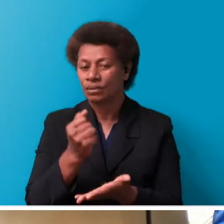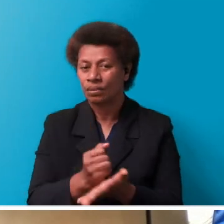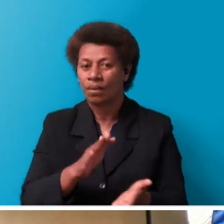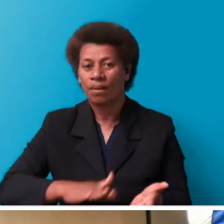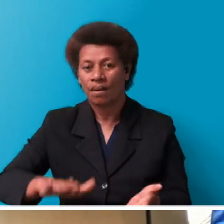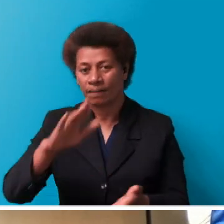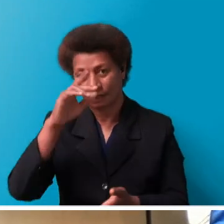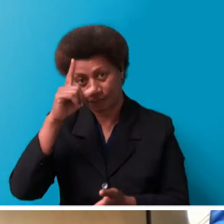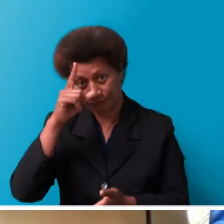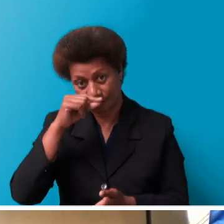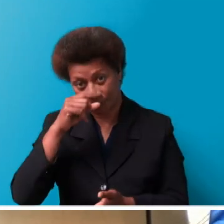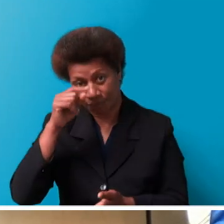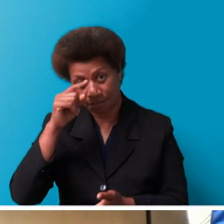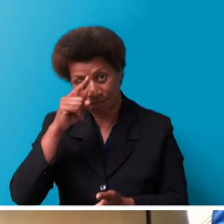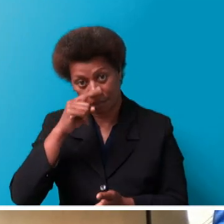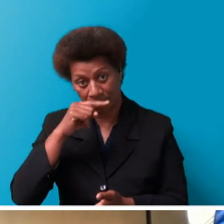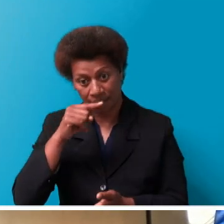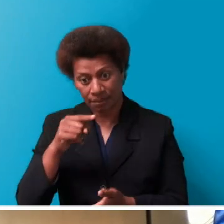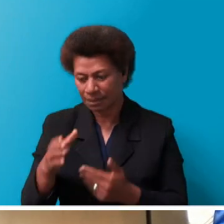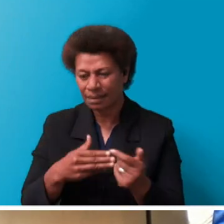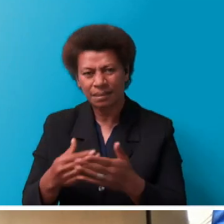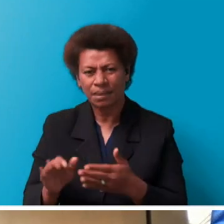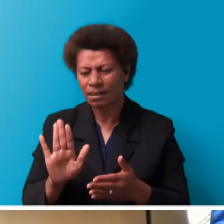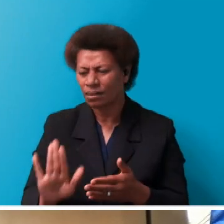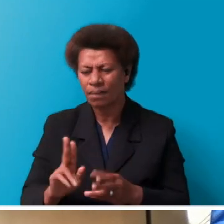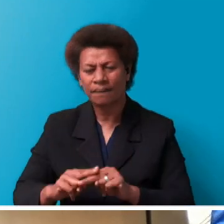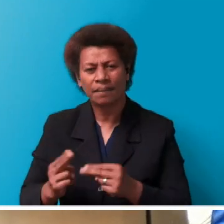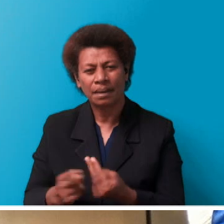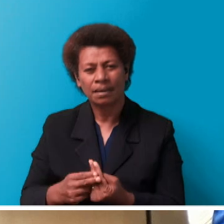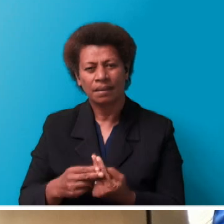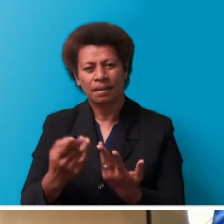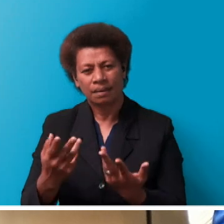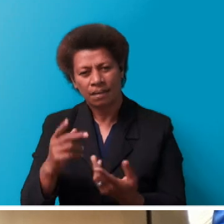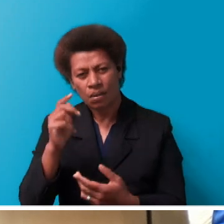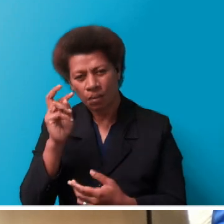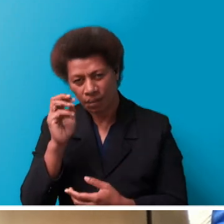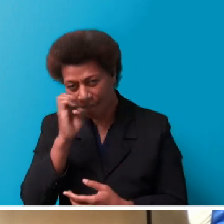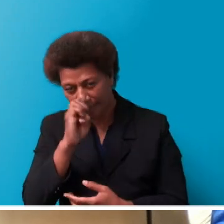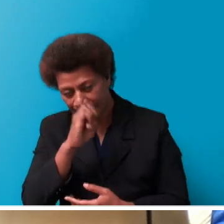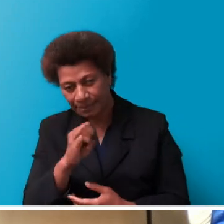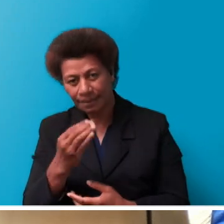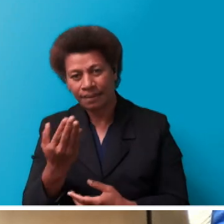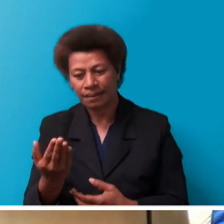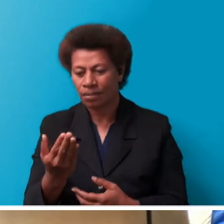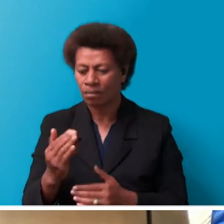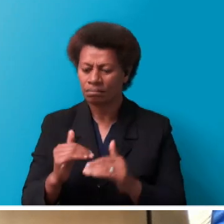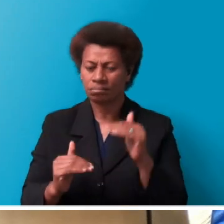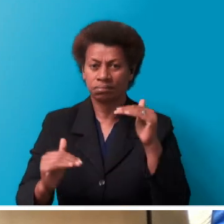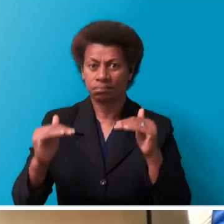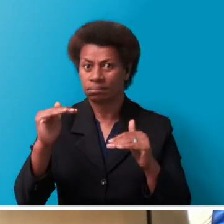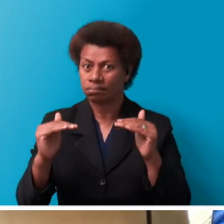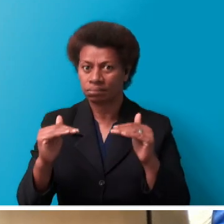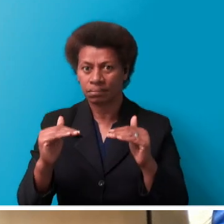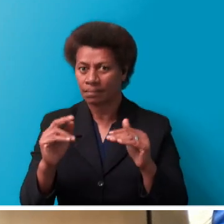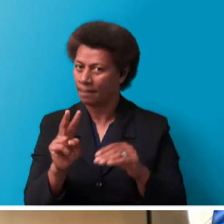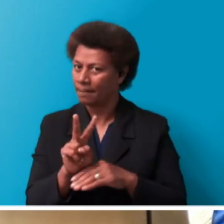Fijian, regardless of background, ethnicity, or status, feels valued,